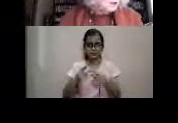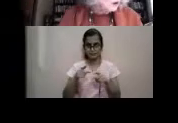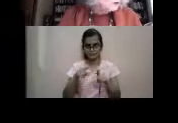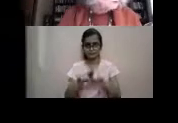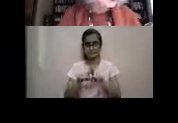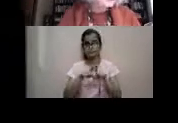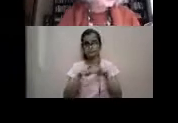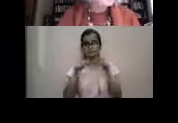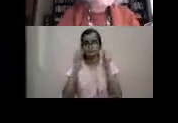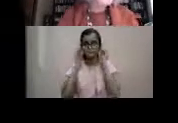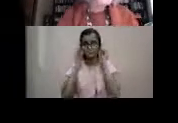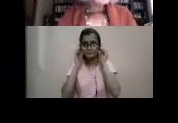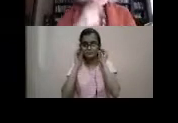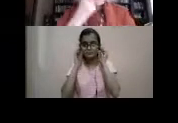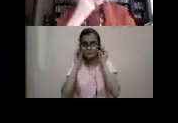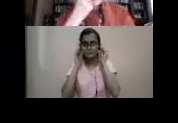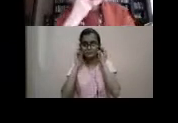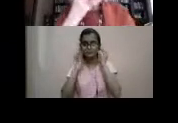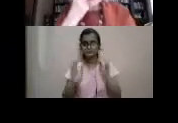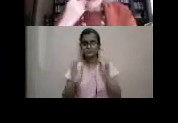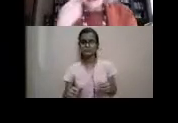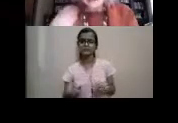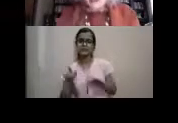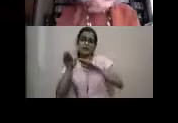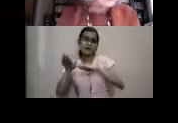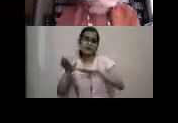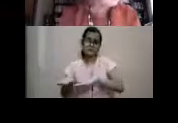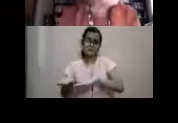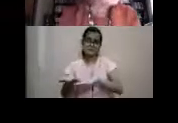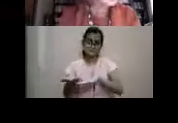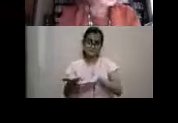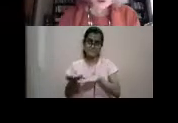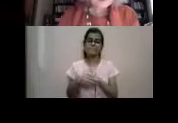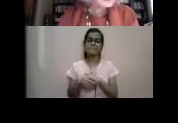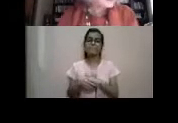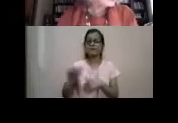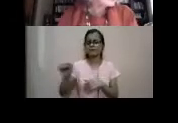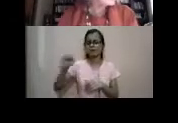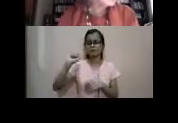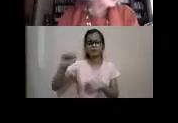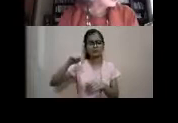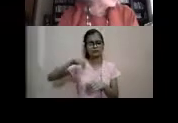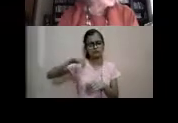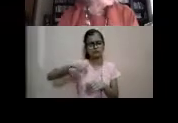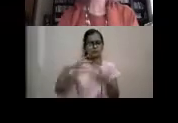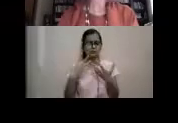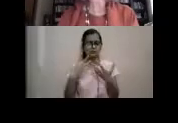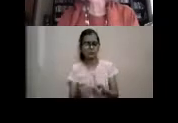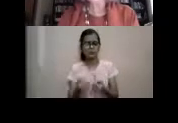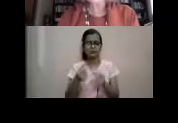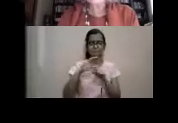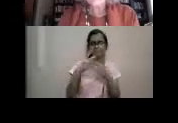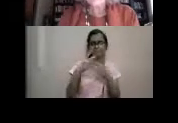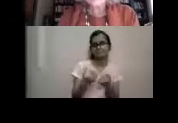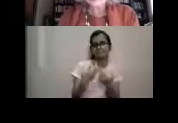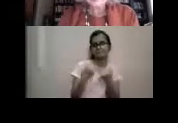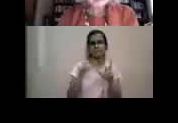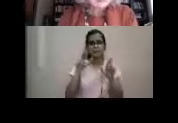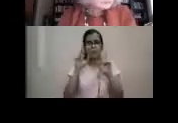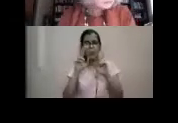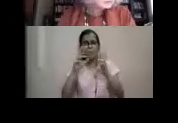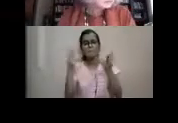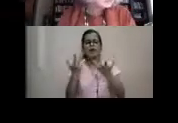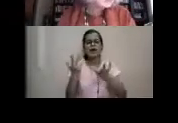failures also mean that the dependent may be left with needs and wants and desires that are not addressed.